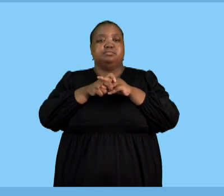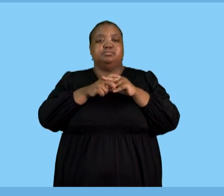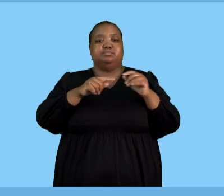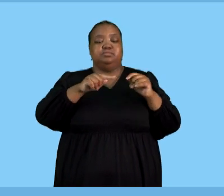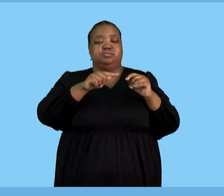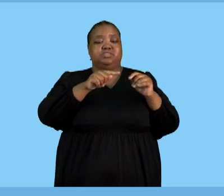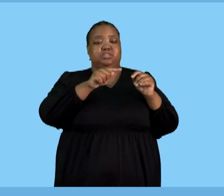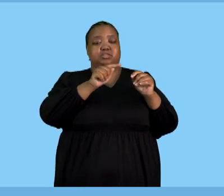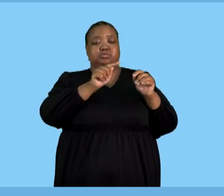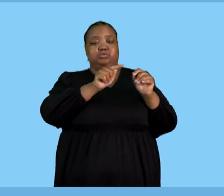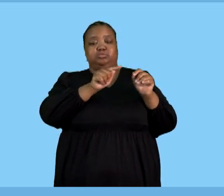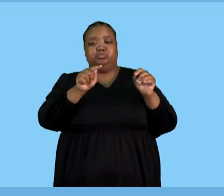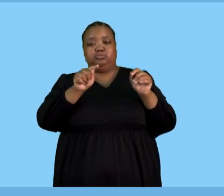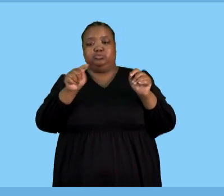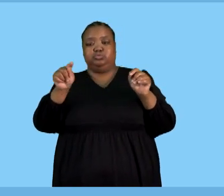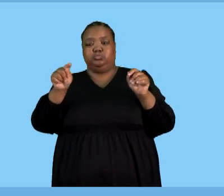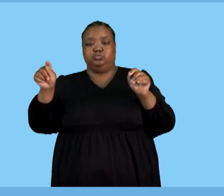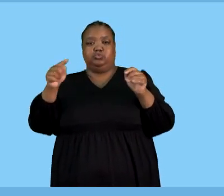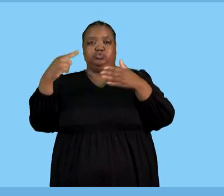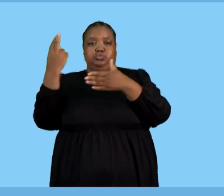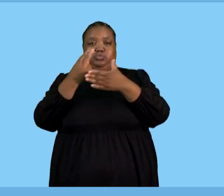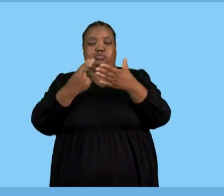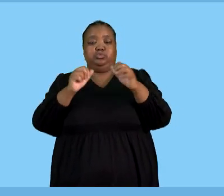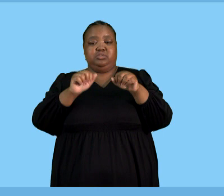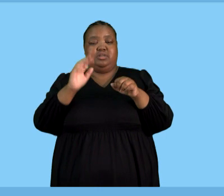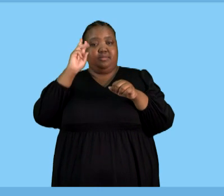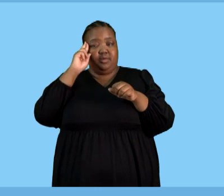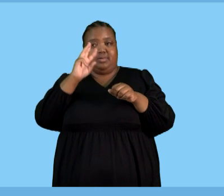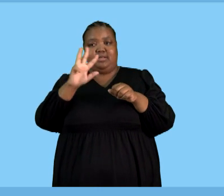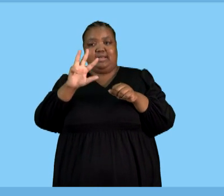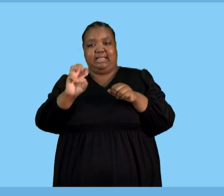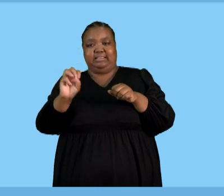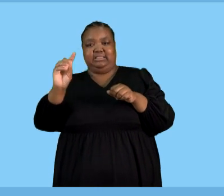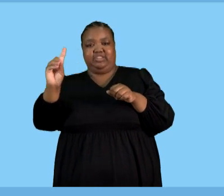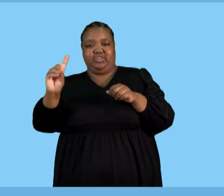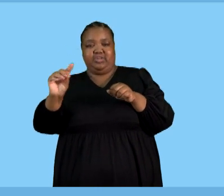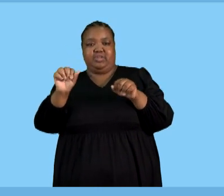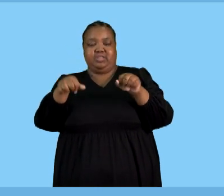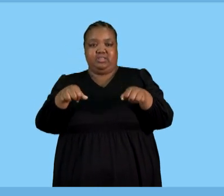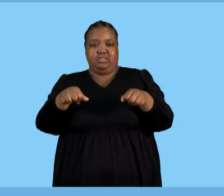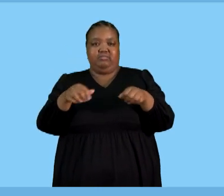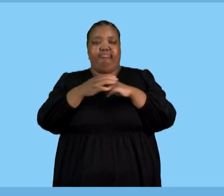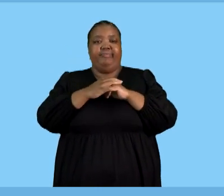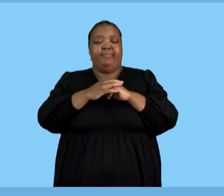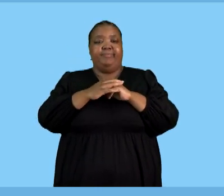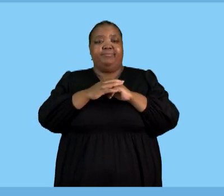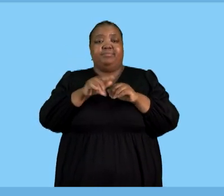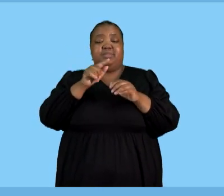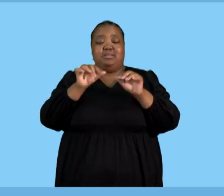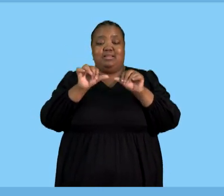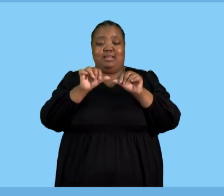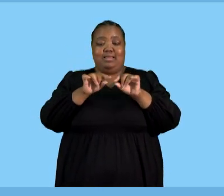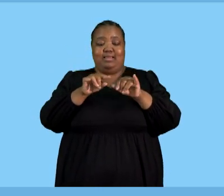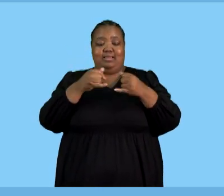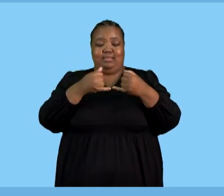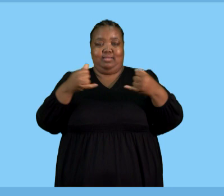It's drawn using the dotted lines, and remember, it makes an angle of 90 degrees with the surface. So this line helps